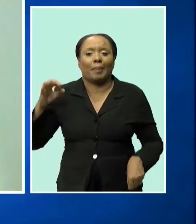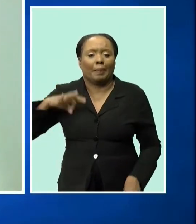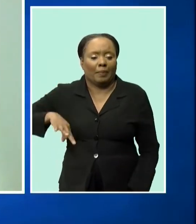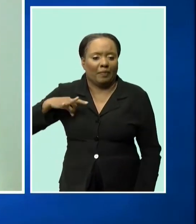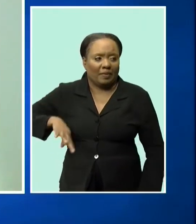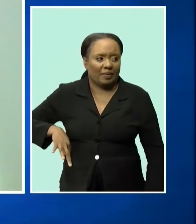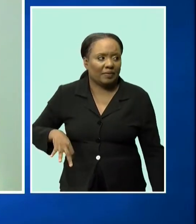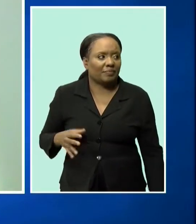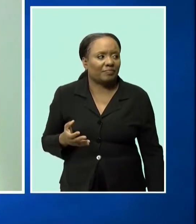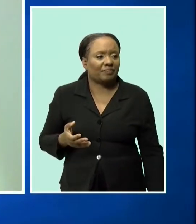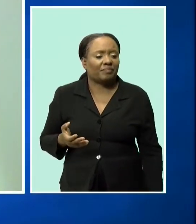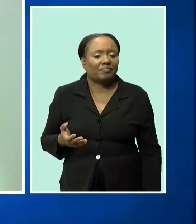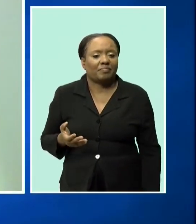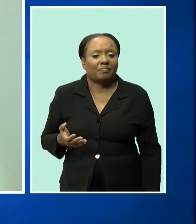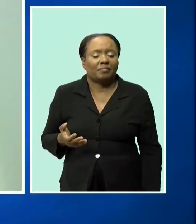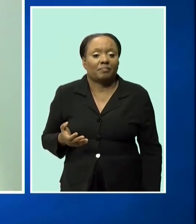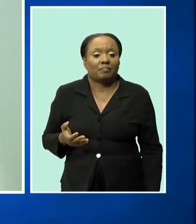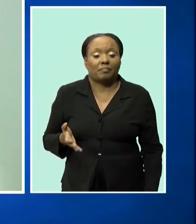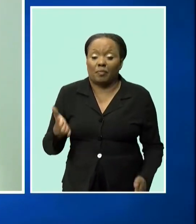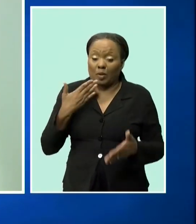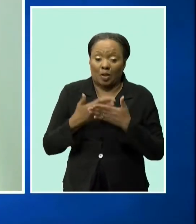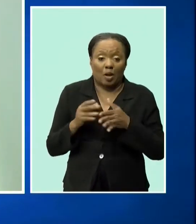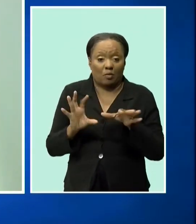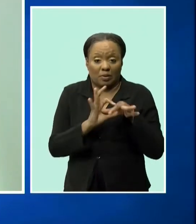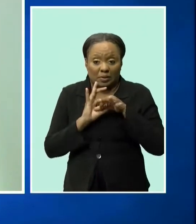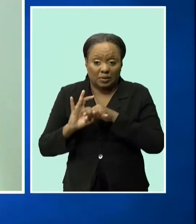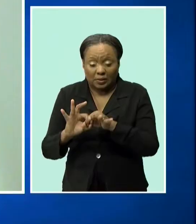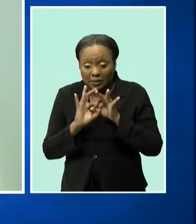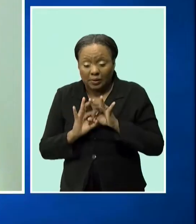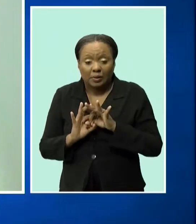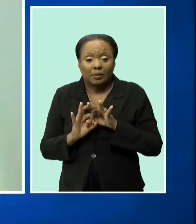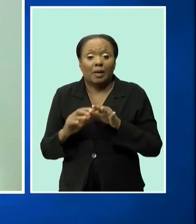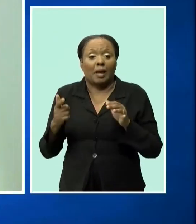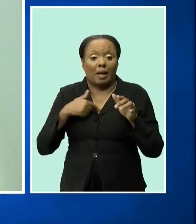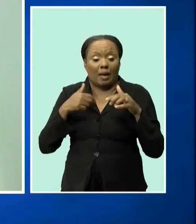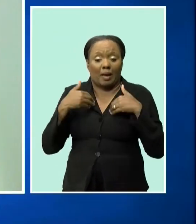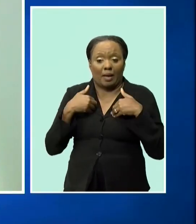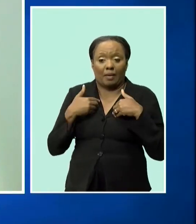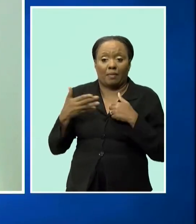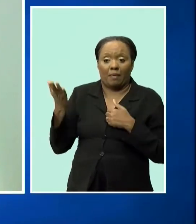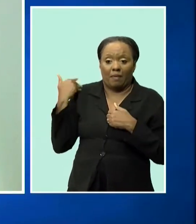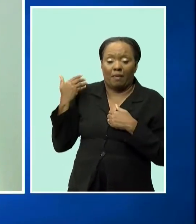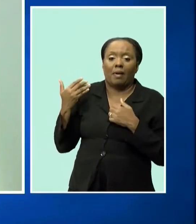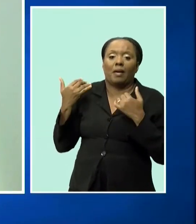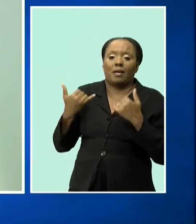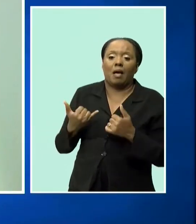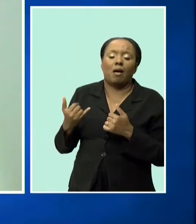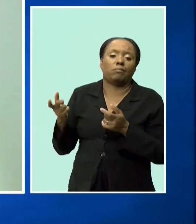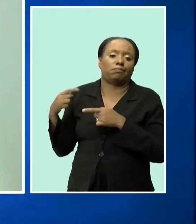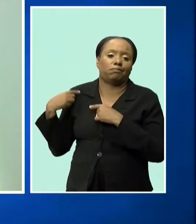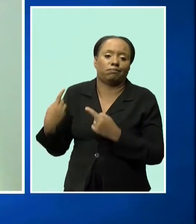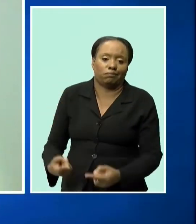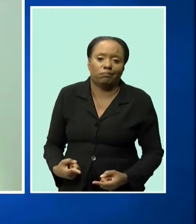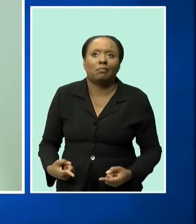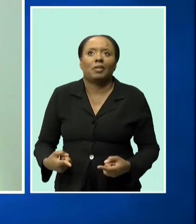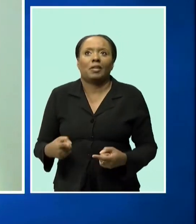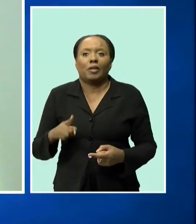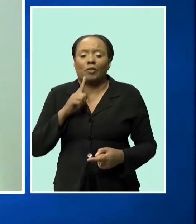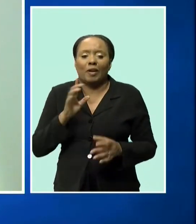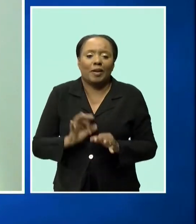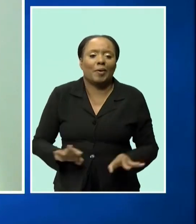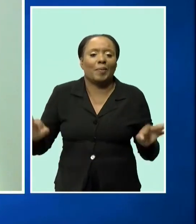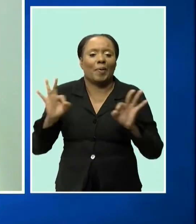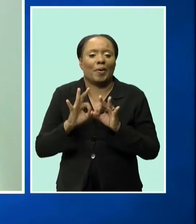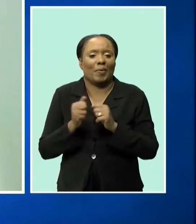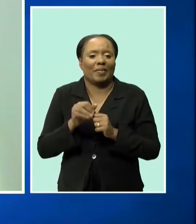that given those relationships that I've had, it would have also played into the current DG of the ILO making me a part of his cabinet as